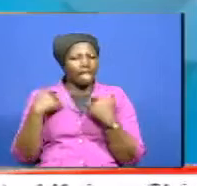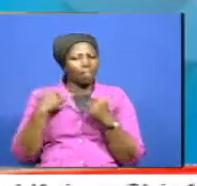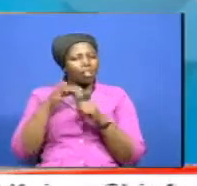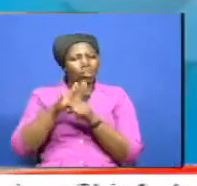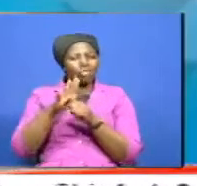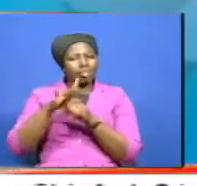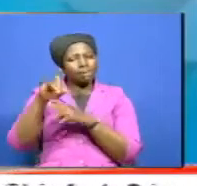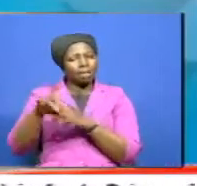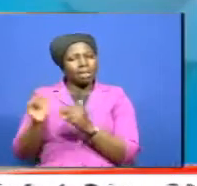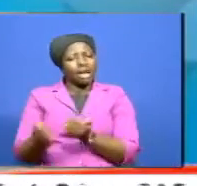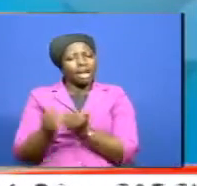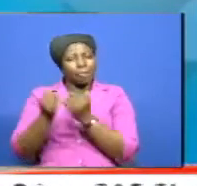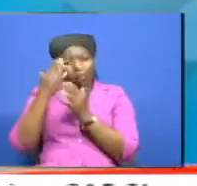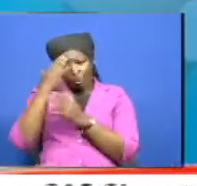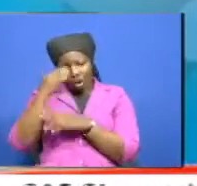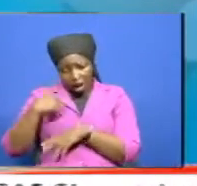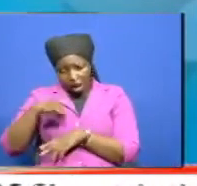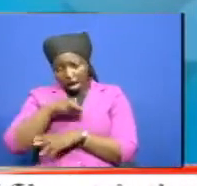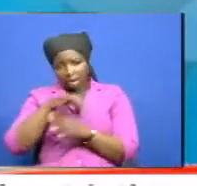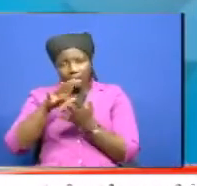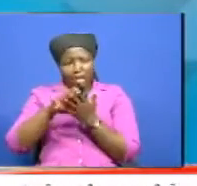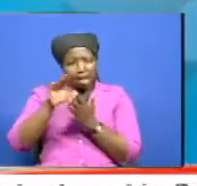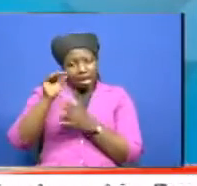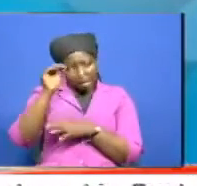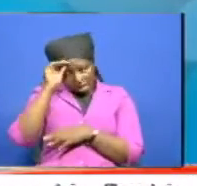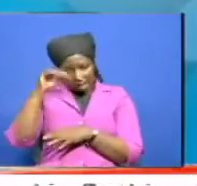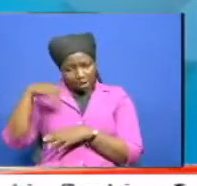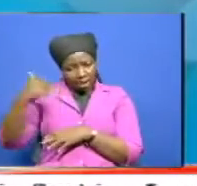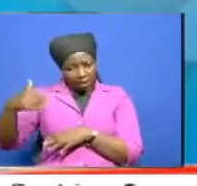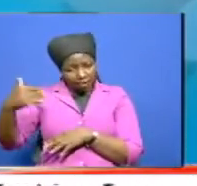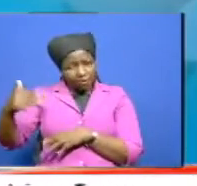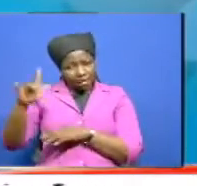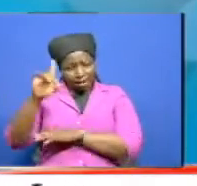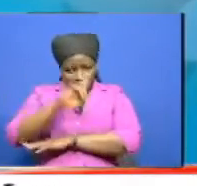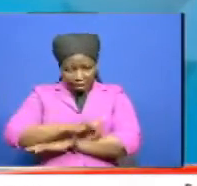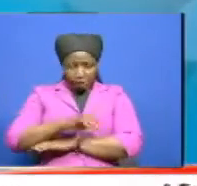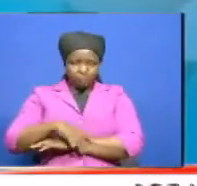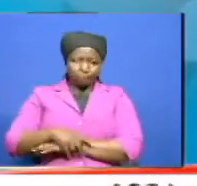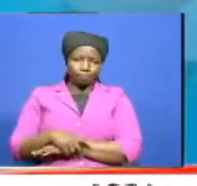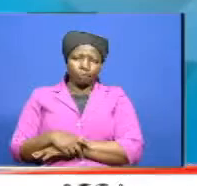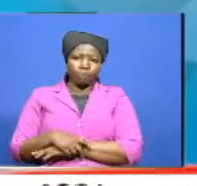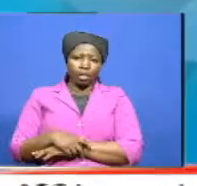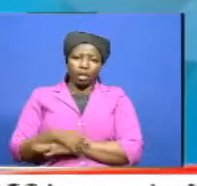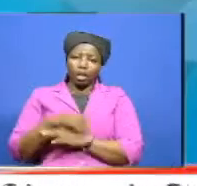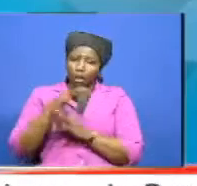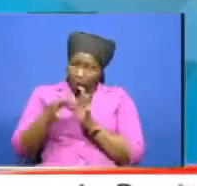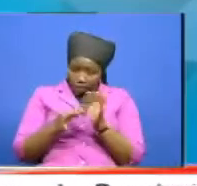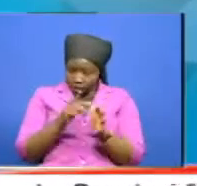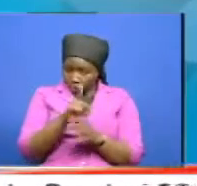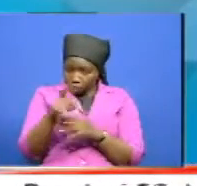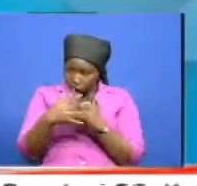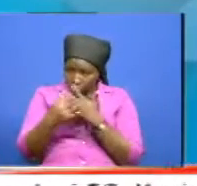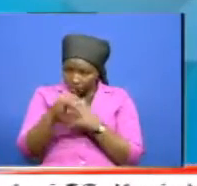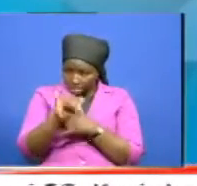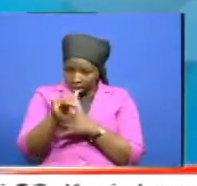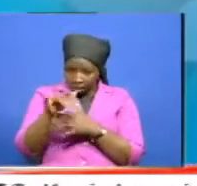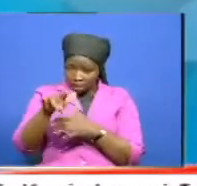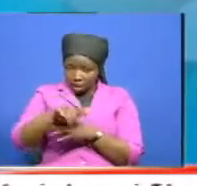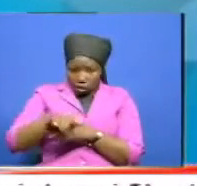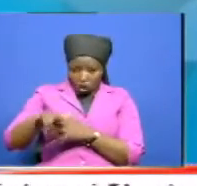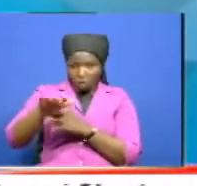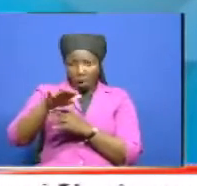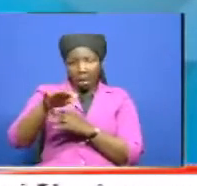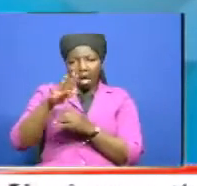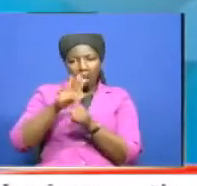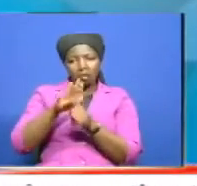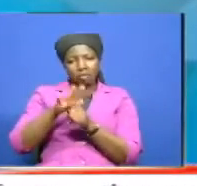done, because we are learning every single day when they come back. And if we're going to replicate that locally, a lot needs to